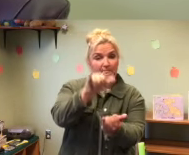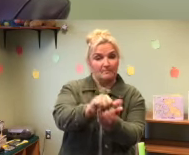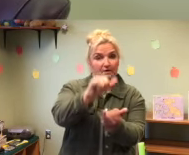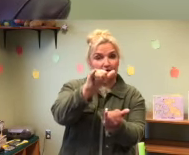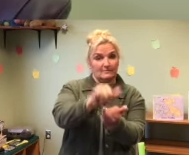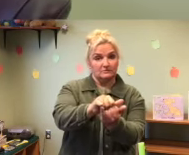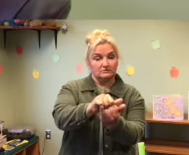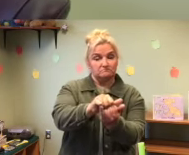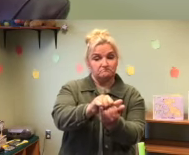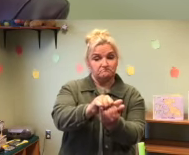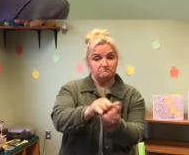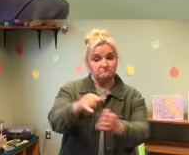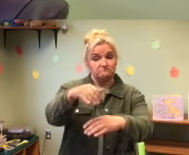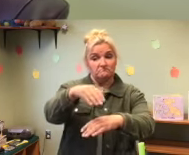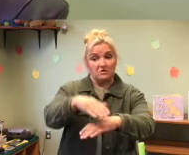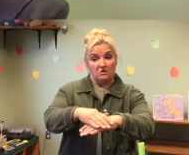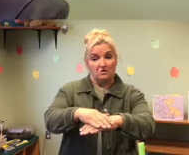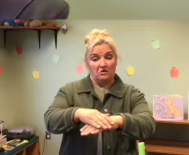hippopotamus got on